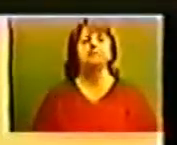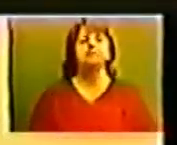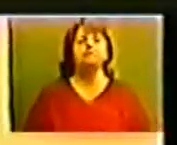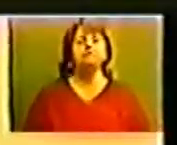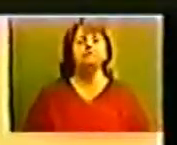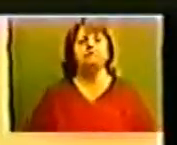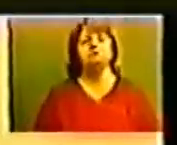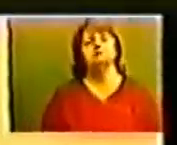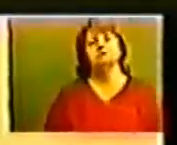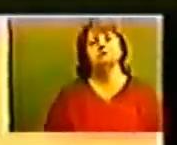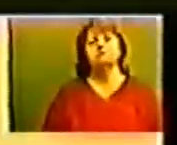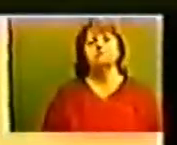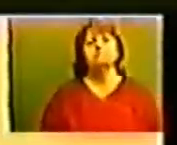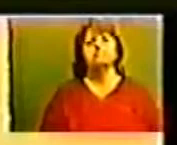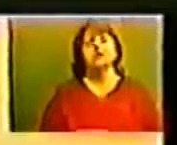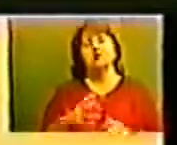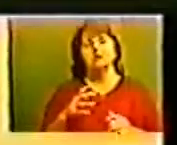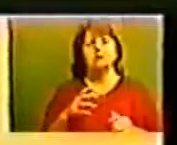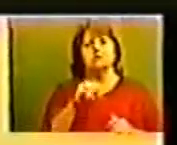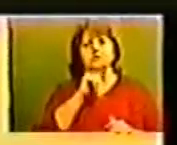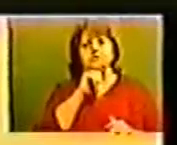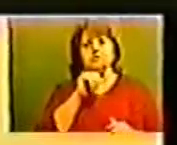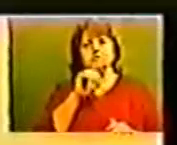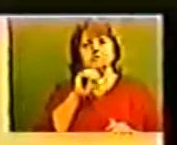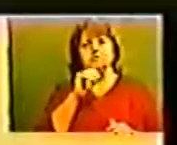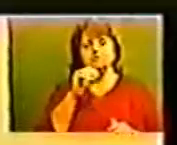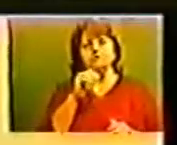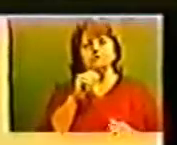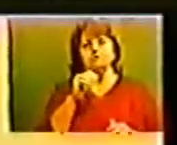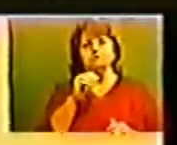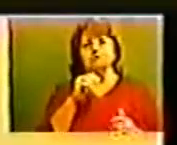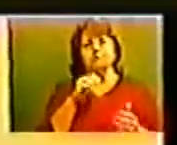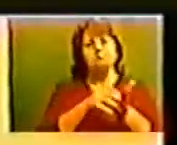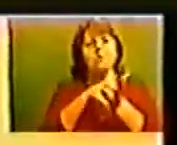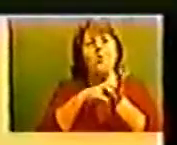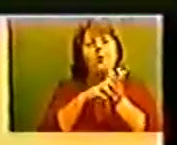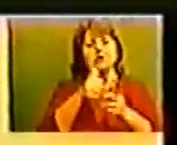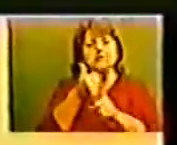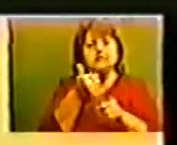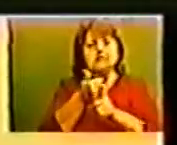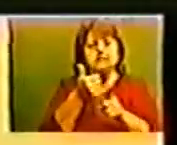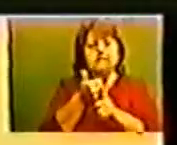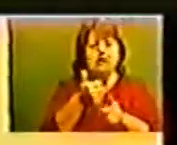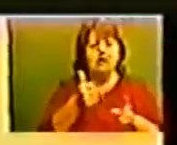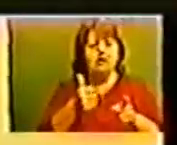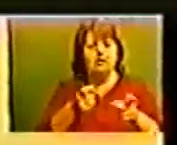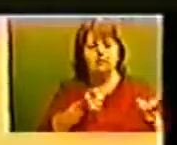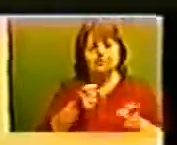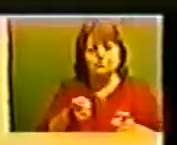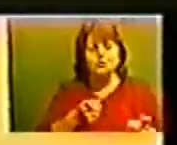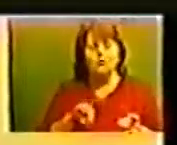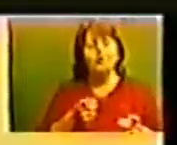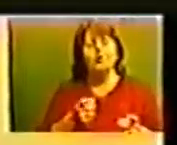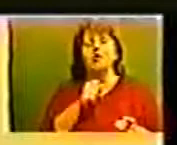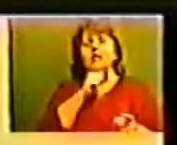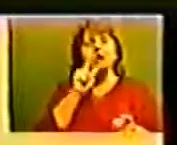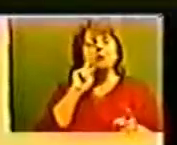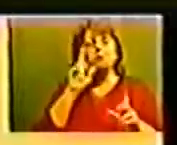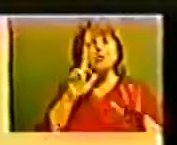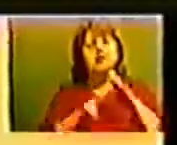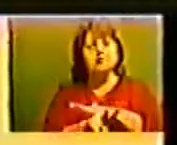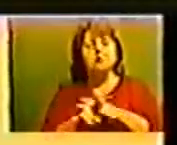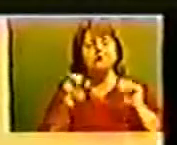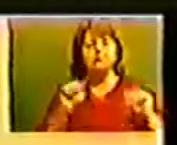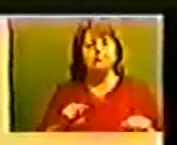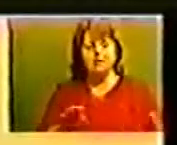Poor self-regulation can lead to, as we said, impulsive behavior, unpredictable behavior,